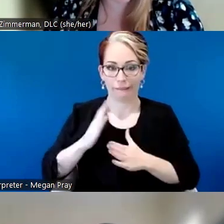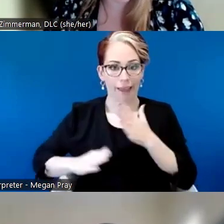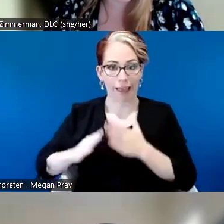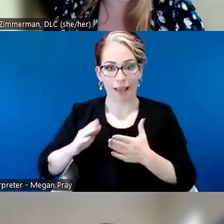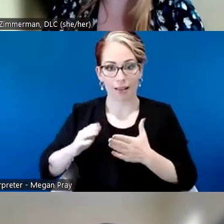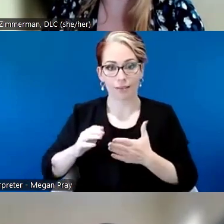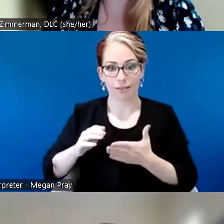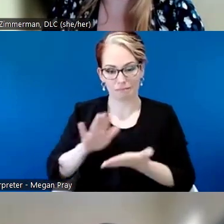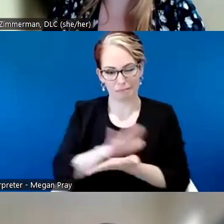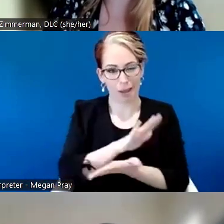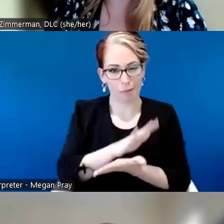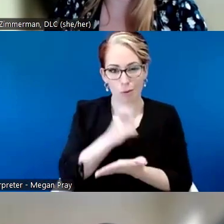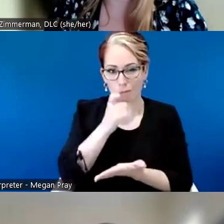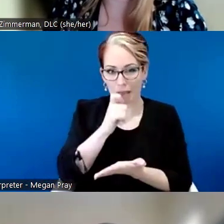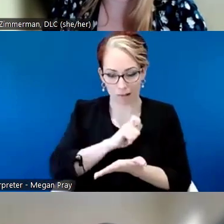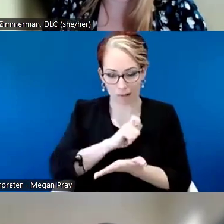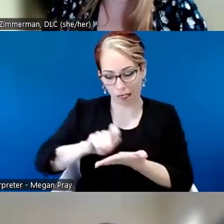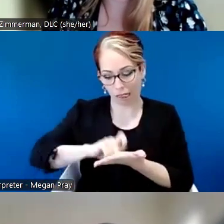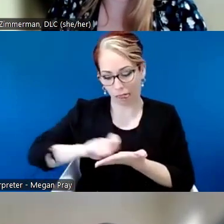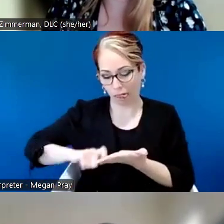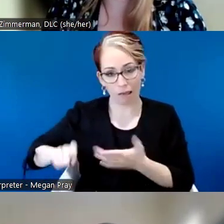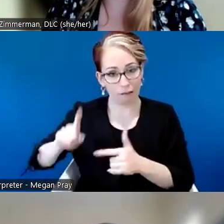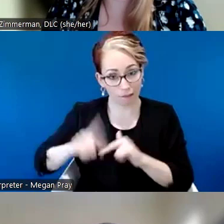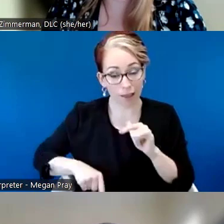and paper.